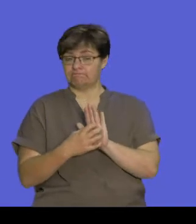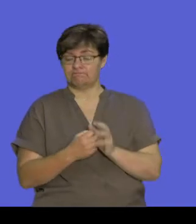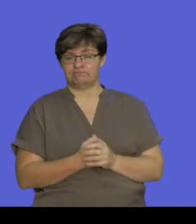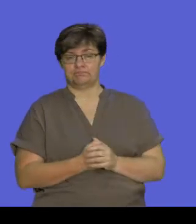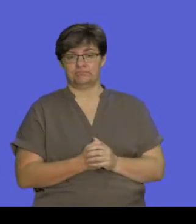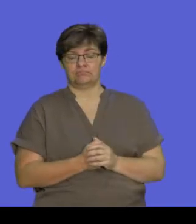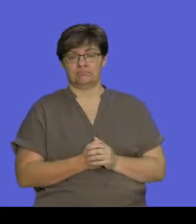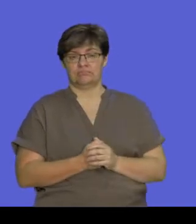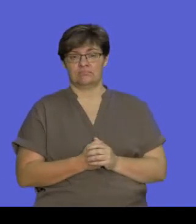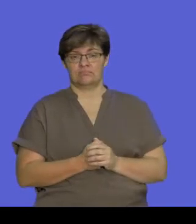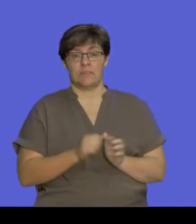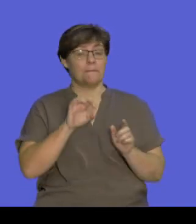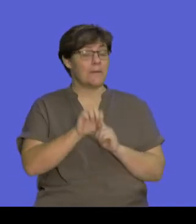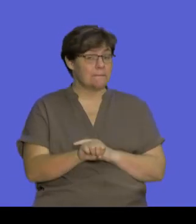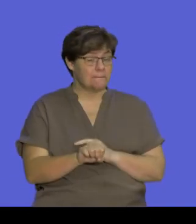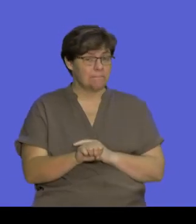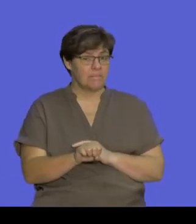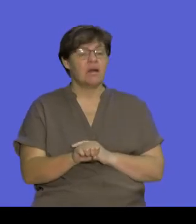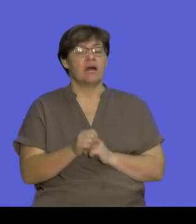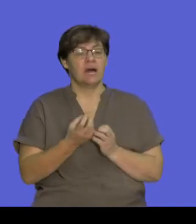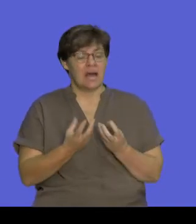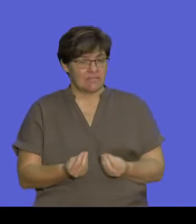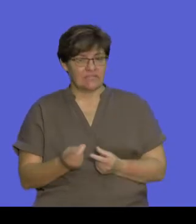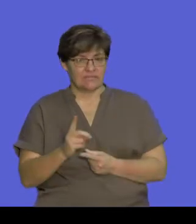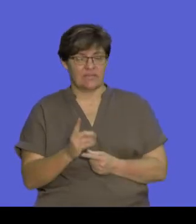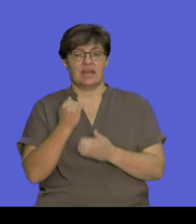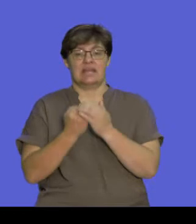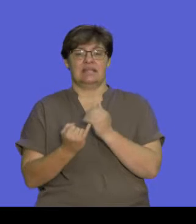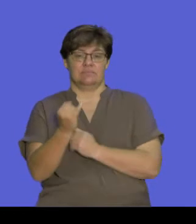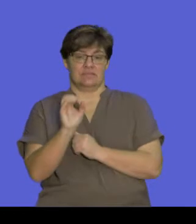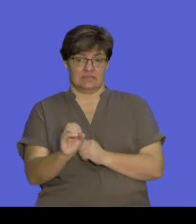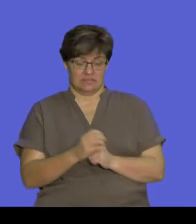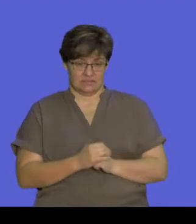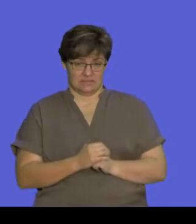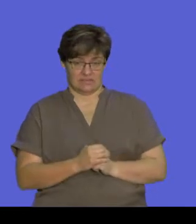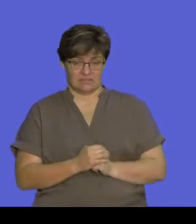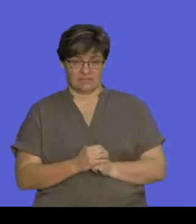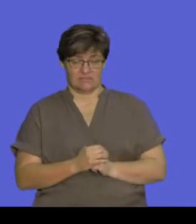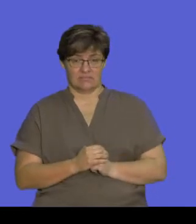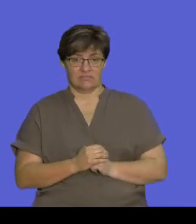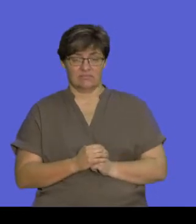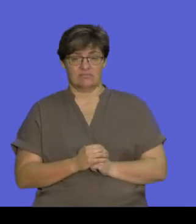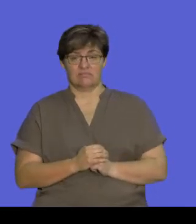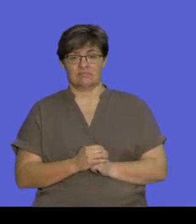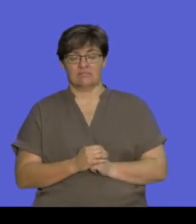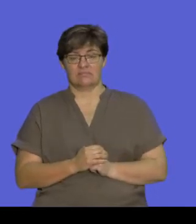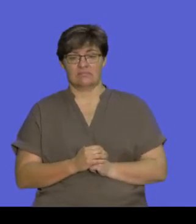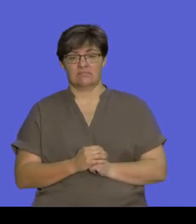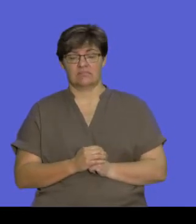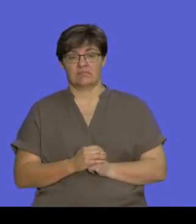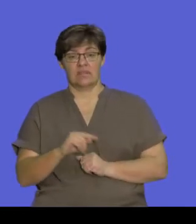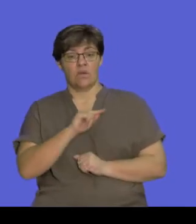all recognized that they had a certain amount of independence. But in this case, because there is